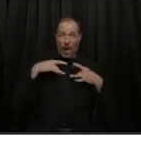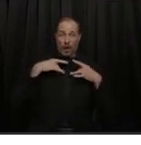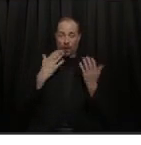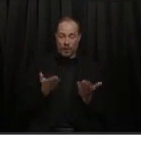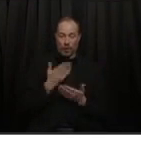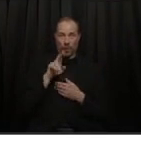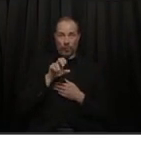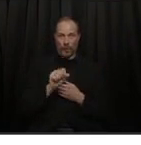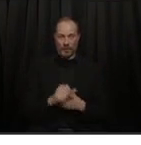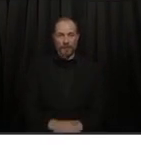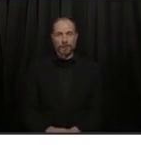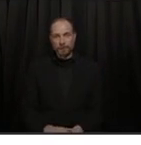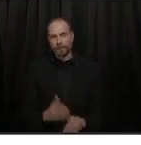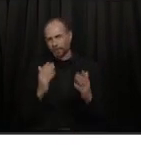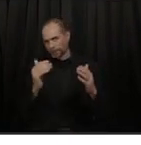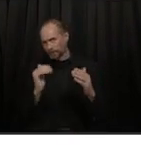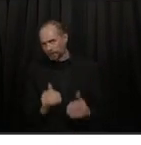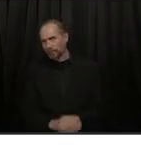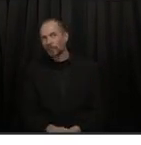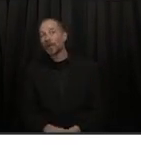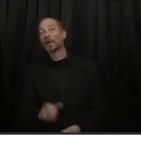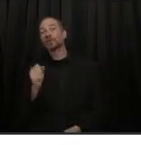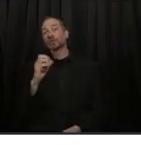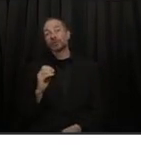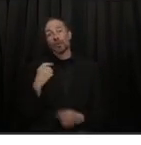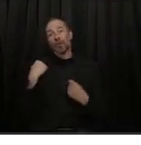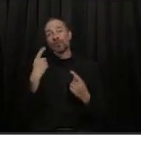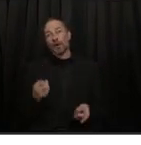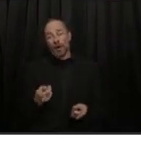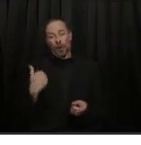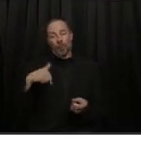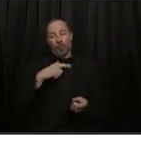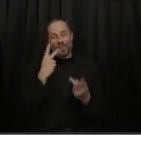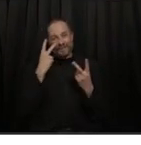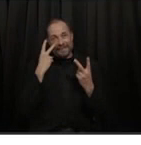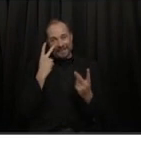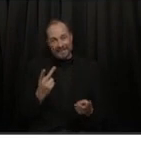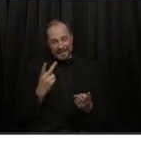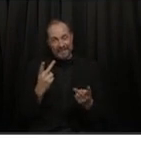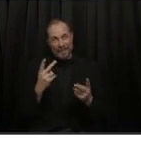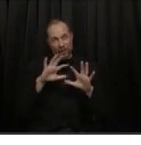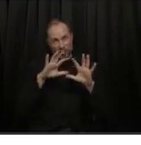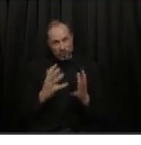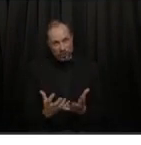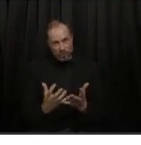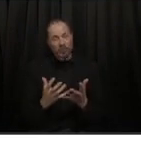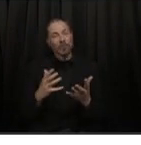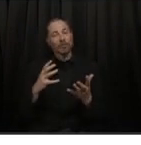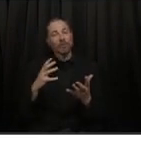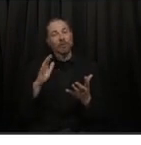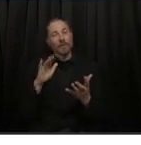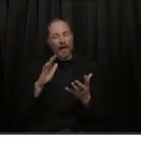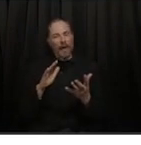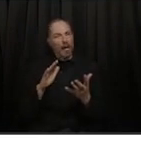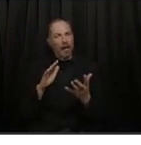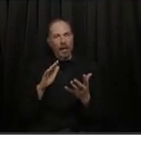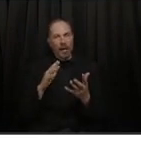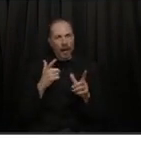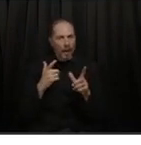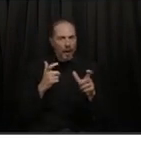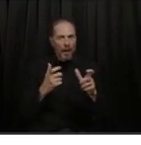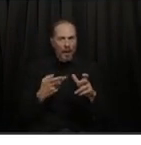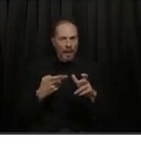Next slide, please. All right, so far what we've seen globally with the Omicron variant is a rapid increase in South